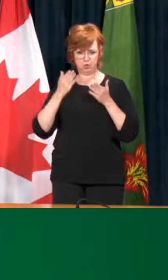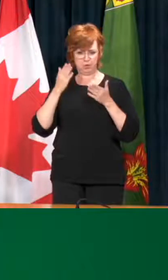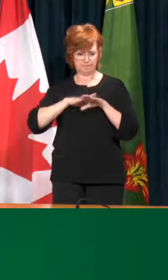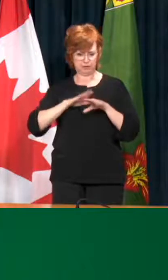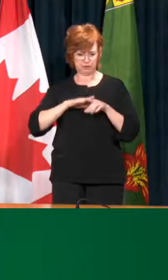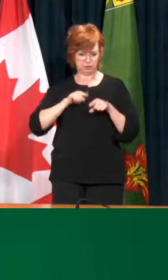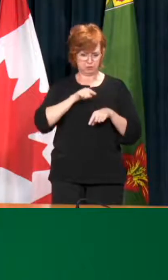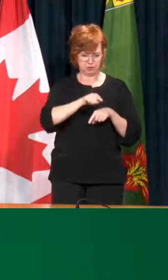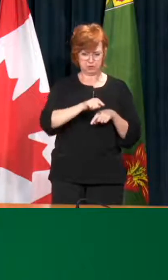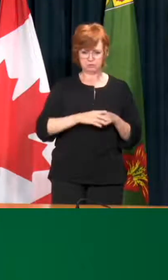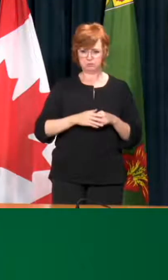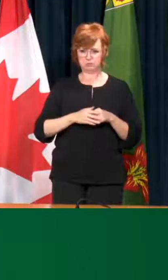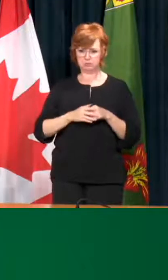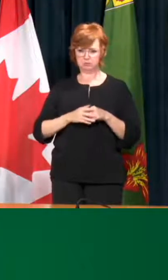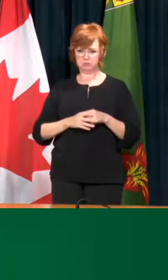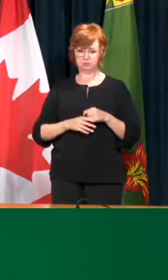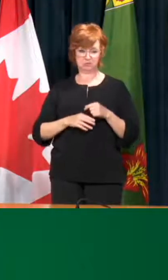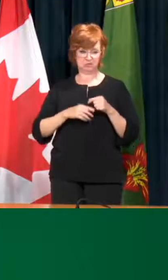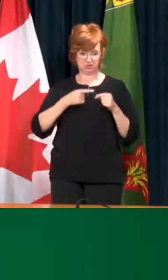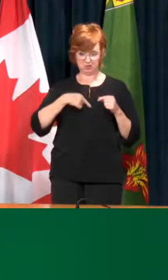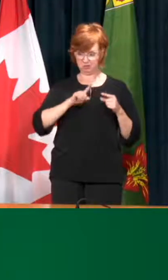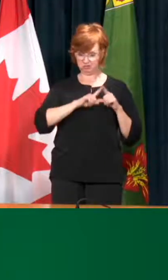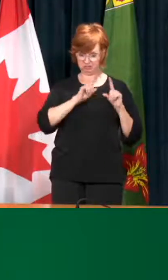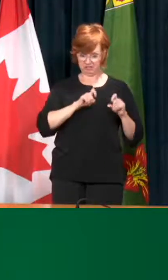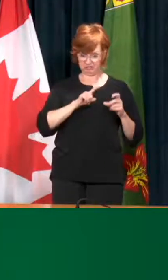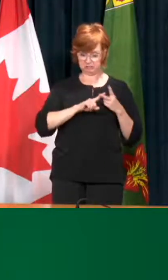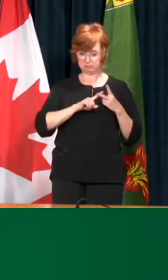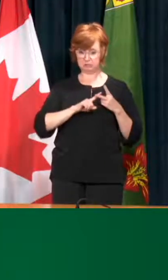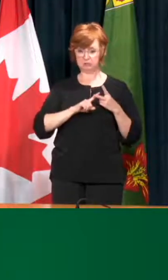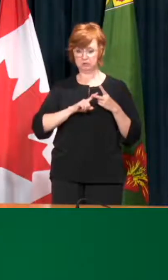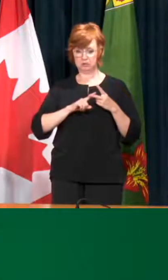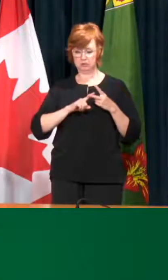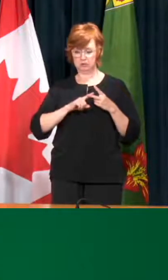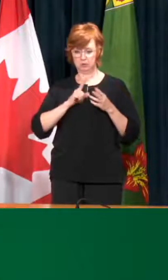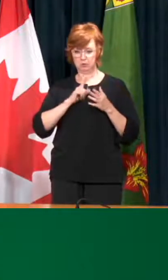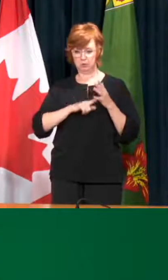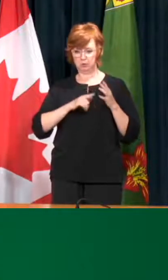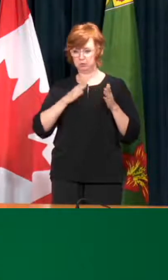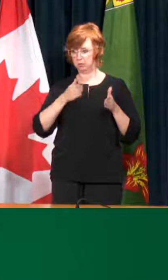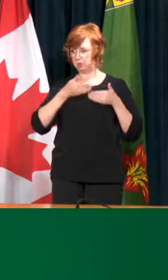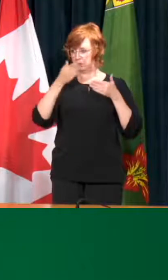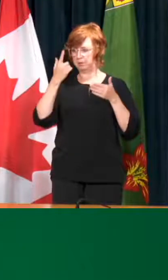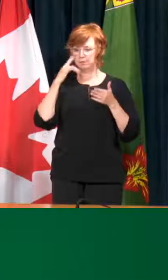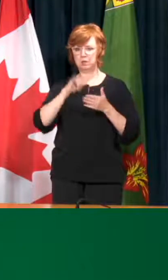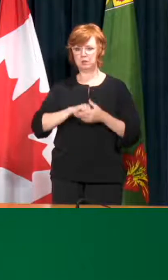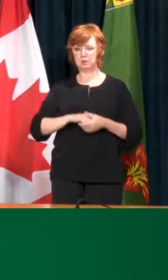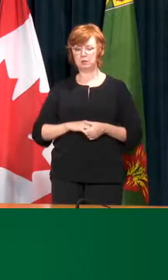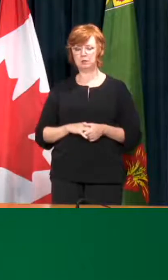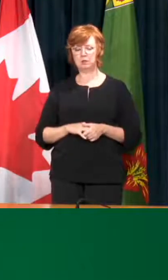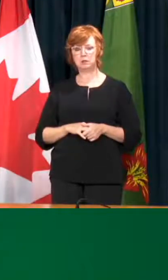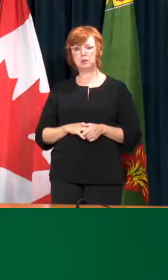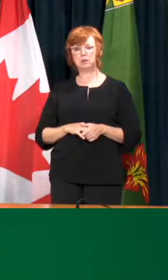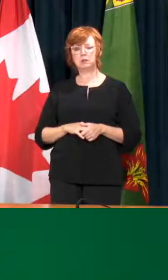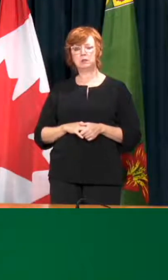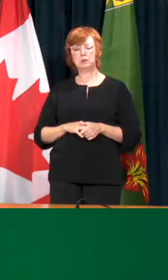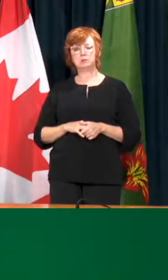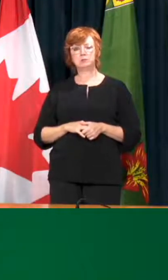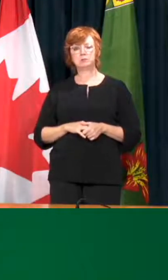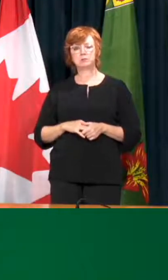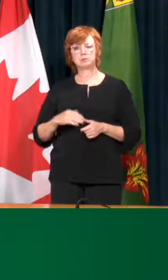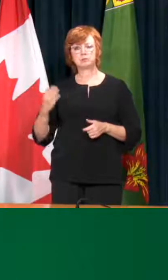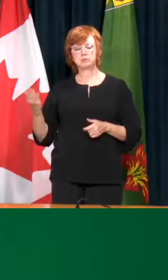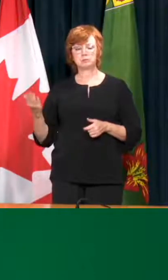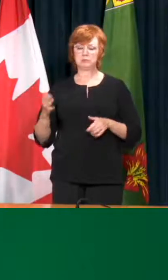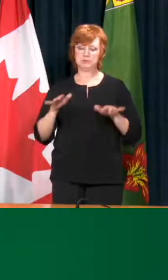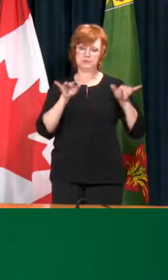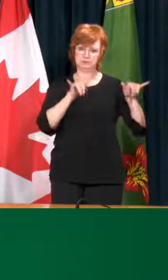advice? What is the advice as this cluster of cases in the region is detected? So the advice really is the same